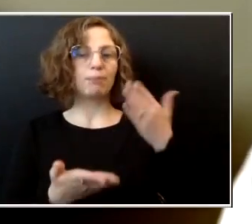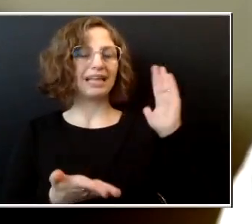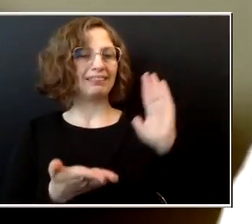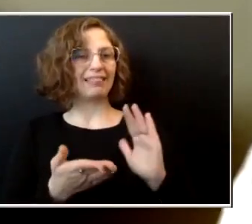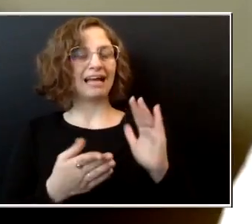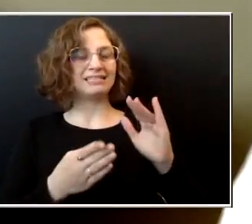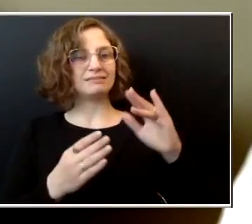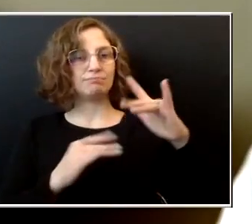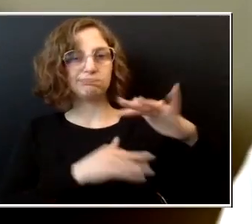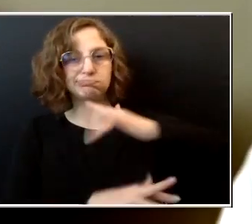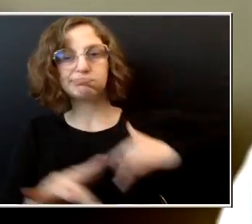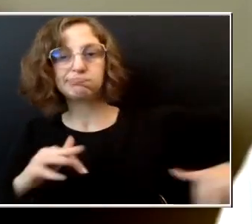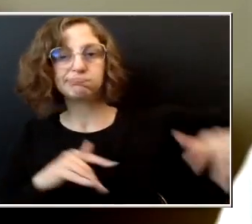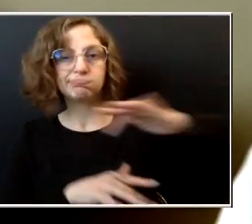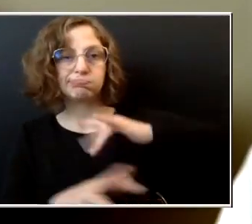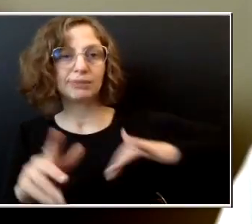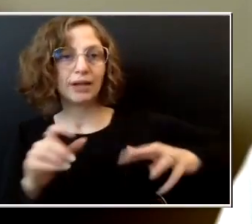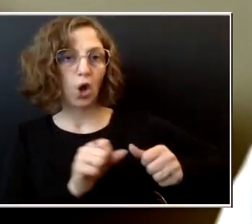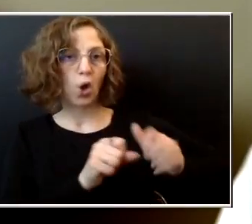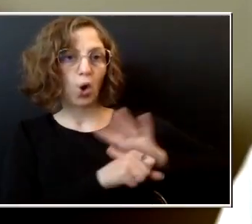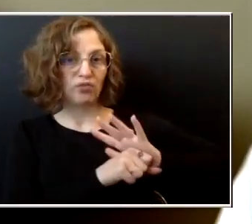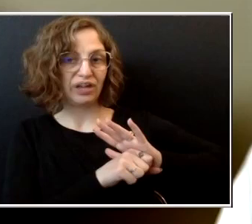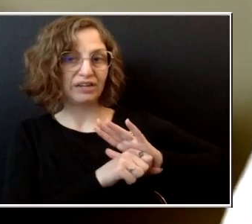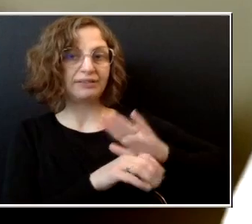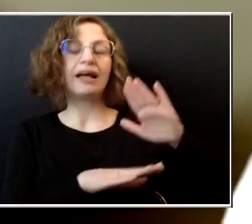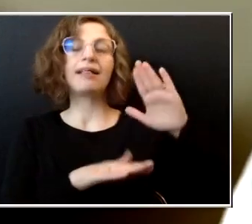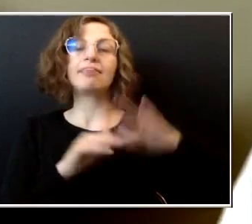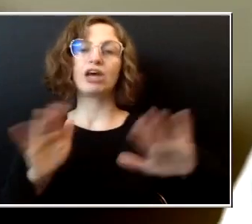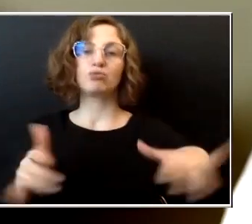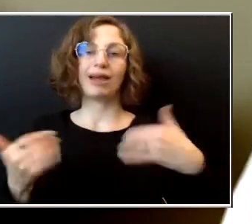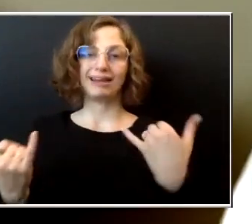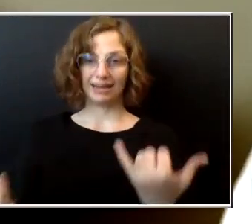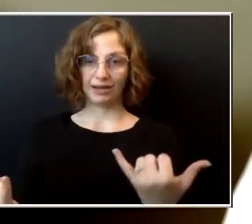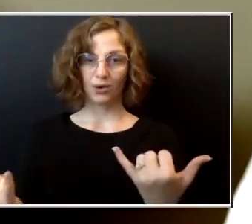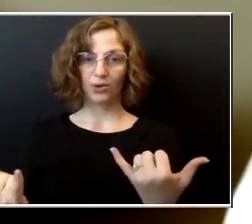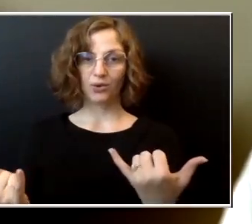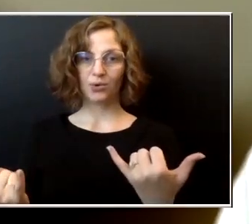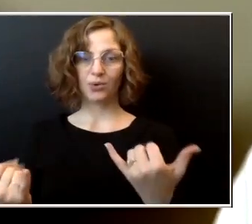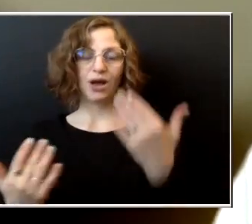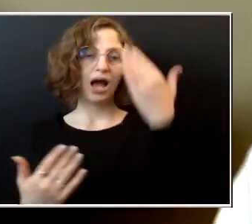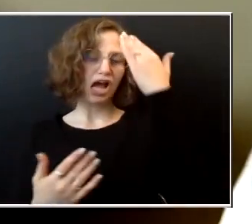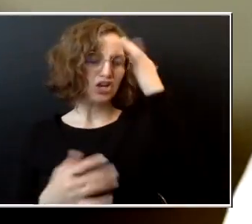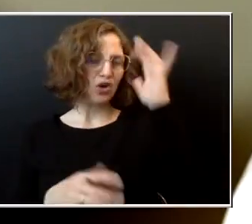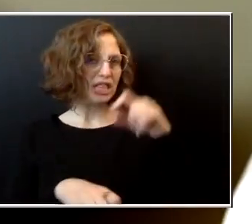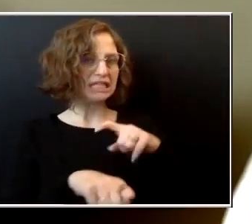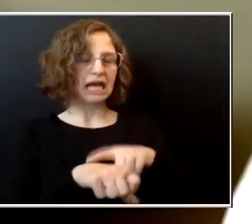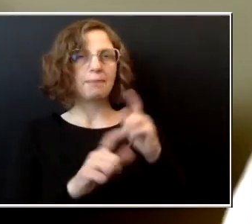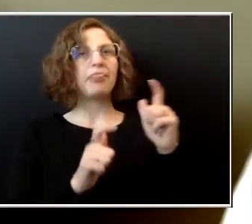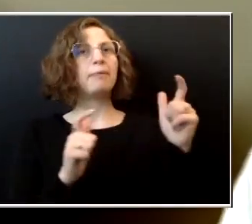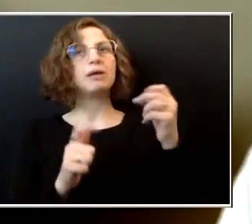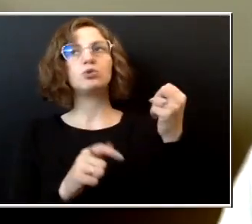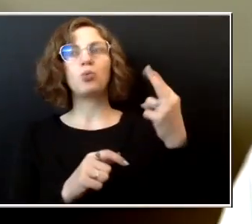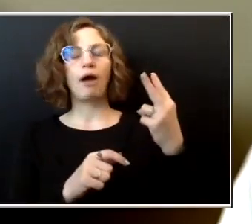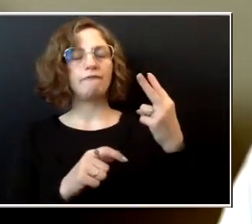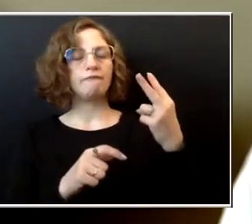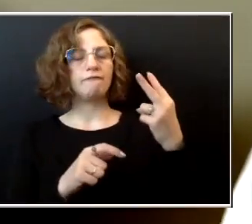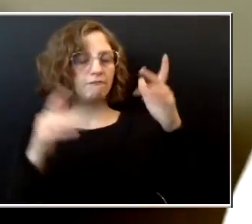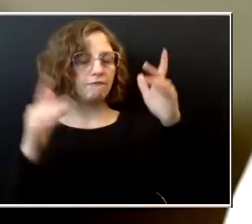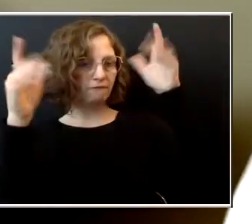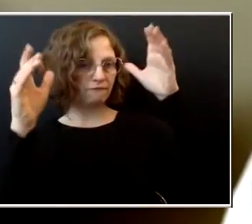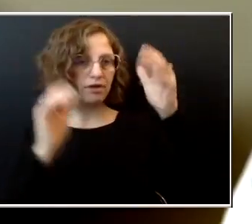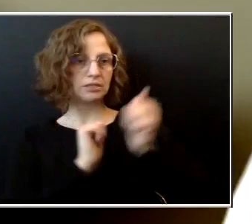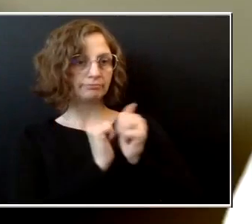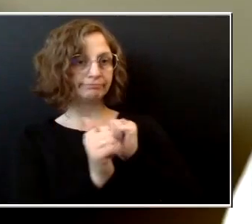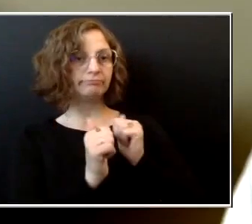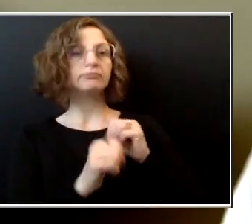than there is going on right now. And I know we had the Big 12 tournament shut down, everything else was shut down from there. But just